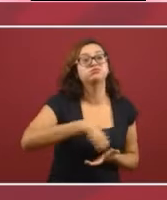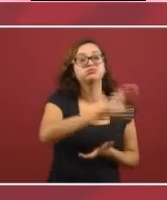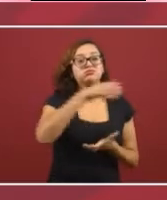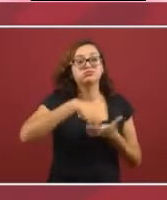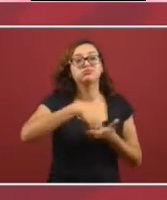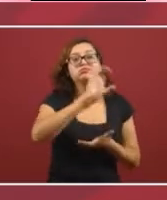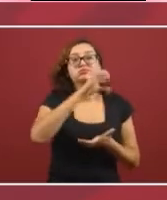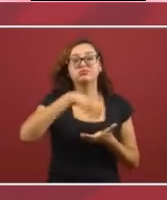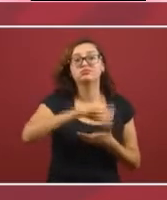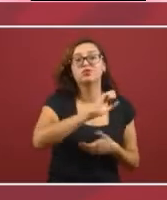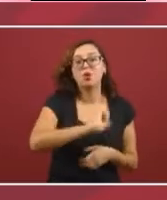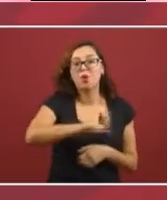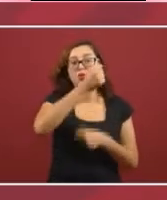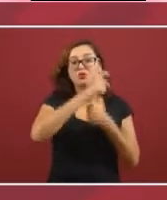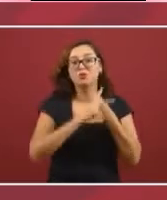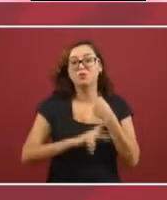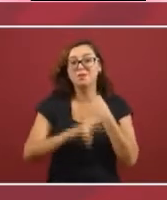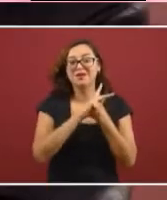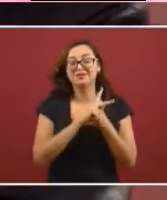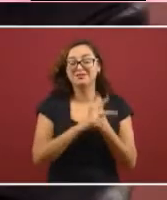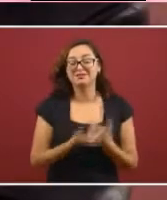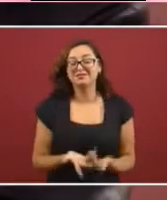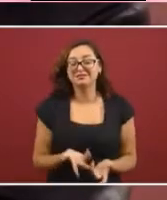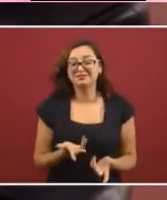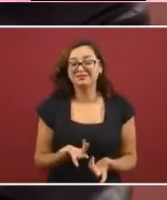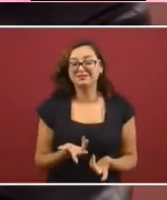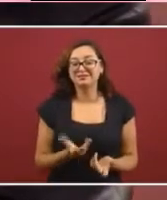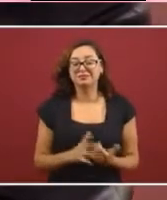to the foreign areas from that fund.